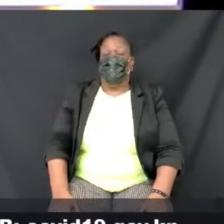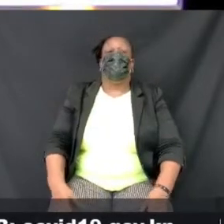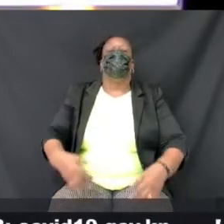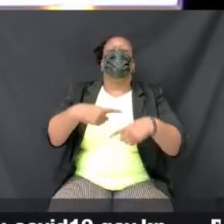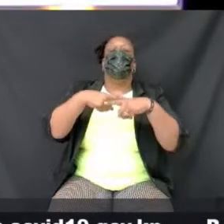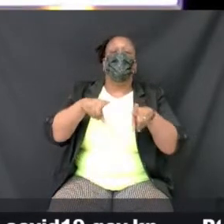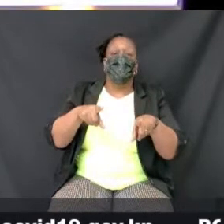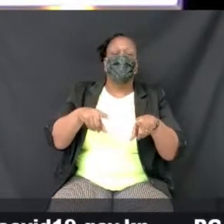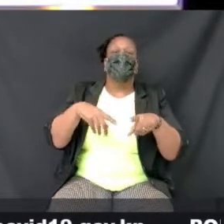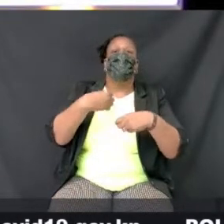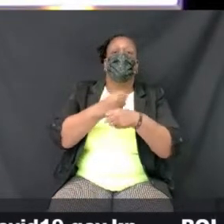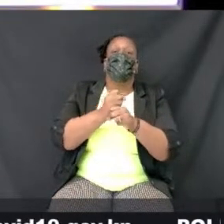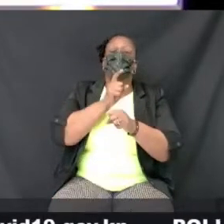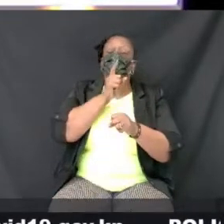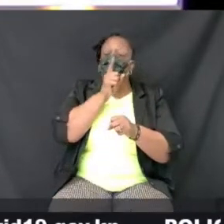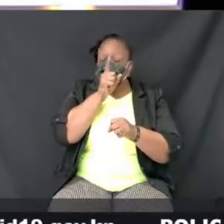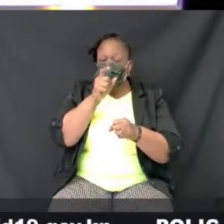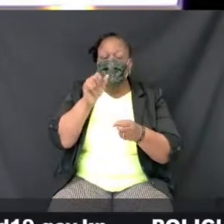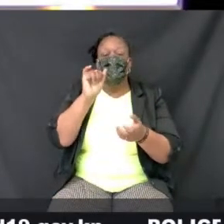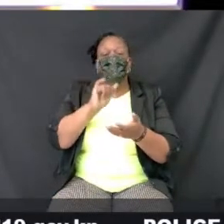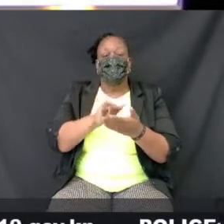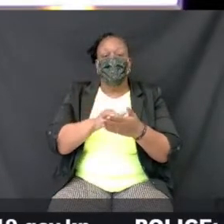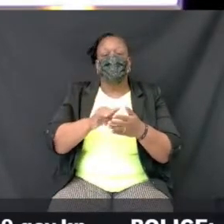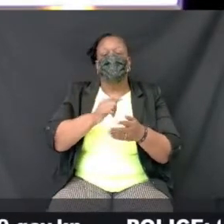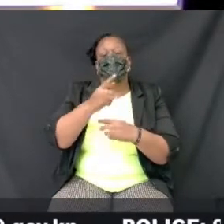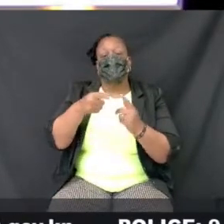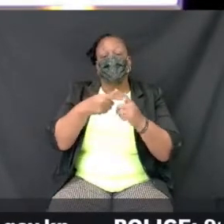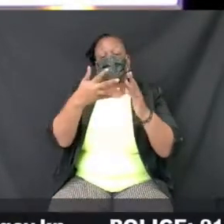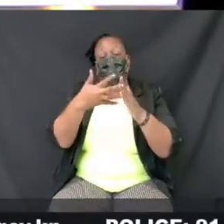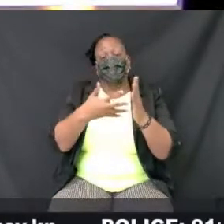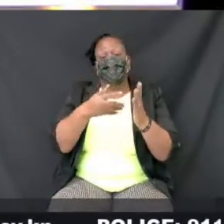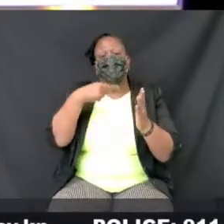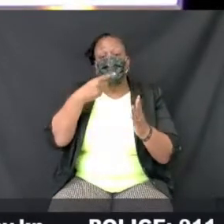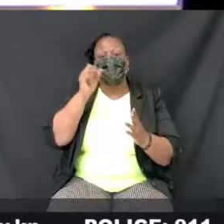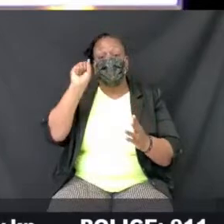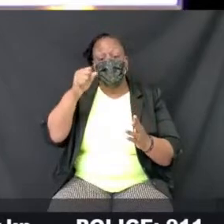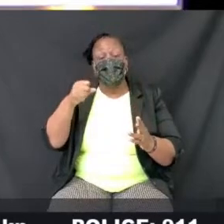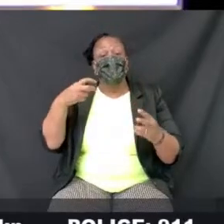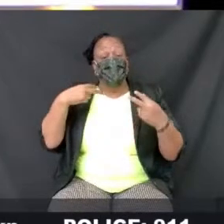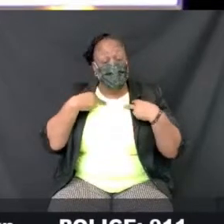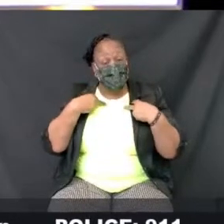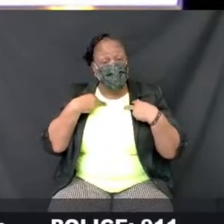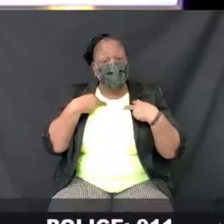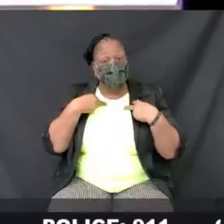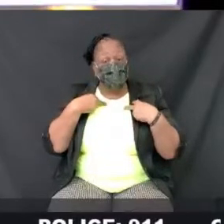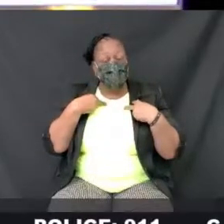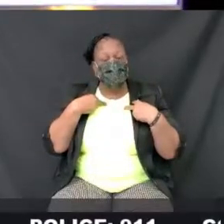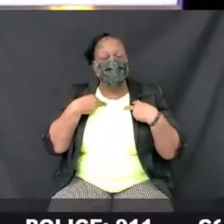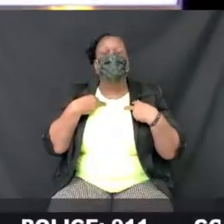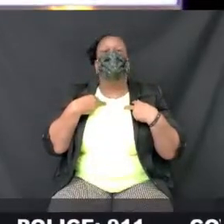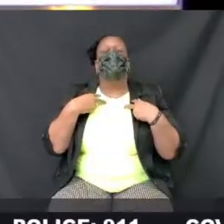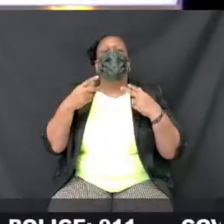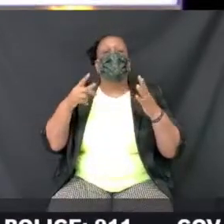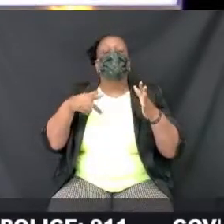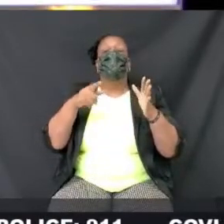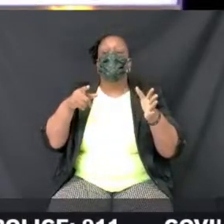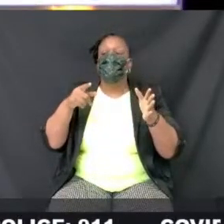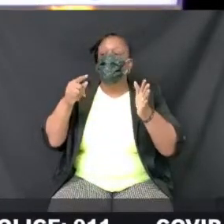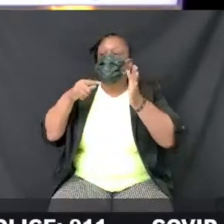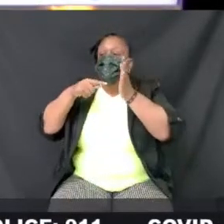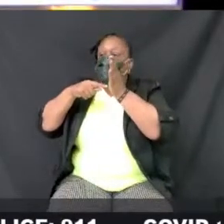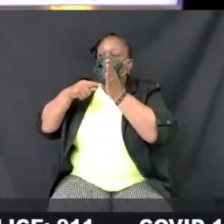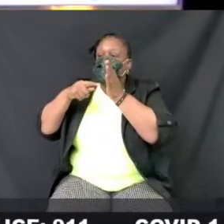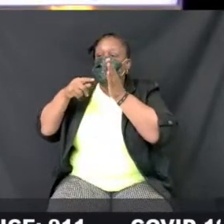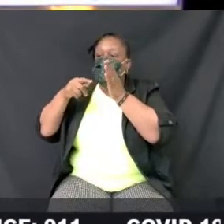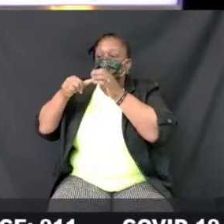not pass the virus on to someone else. And again, comes back, I know it sounds like a stuck record, but personal